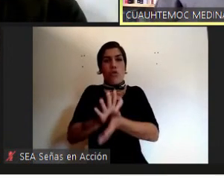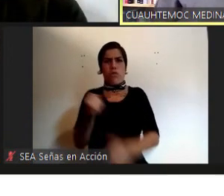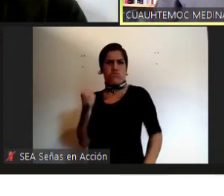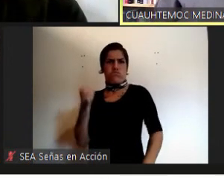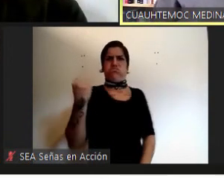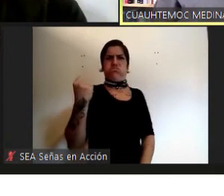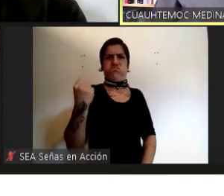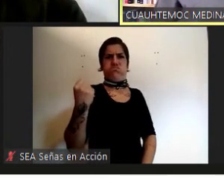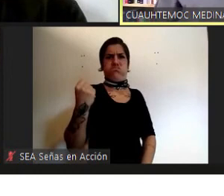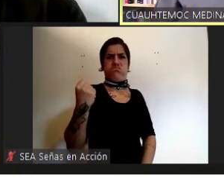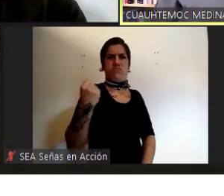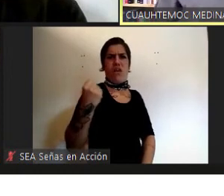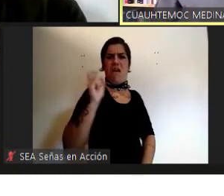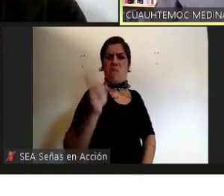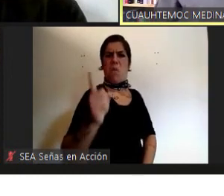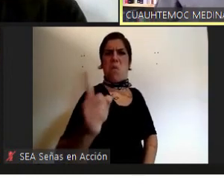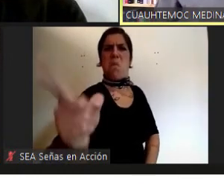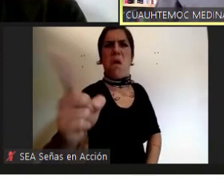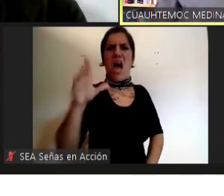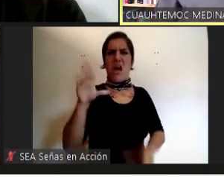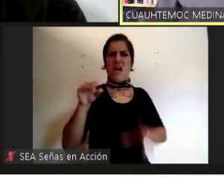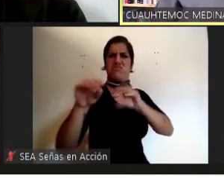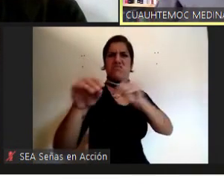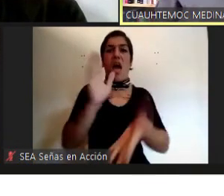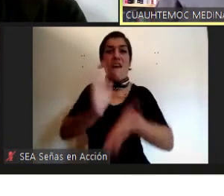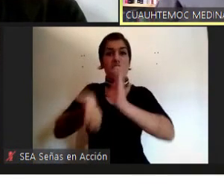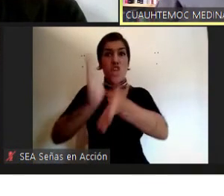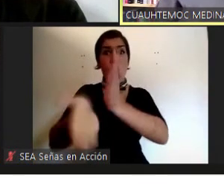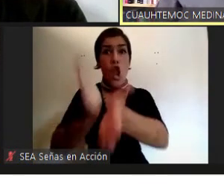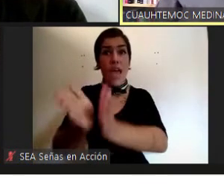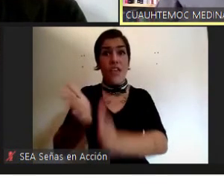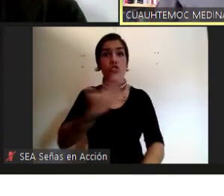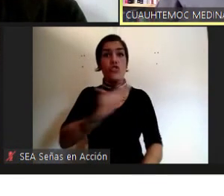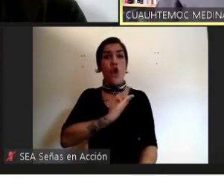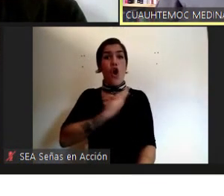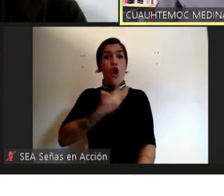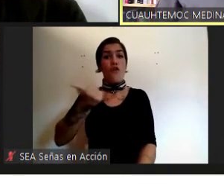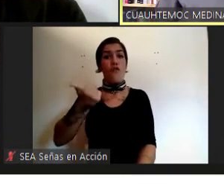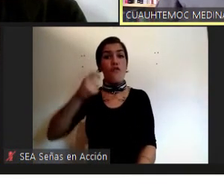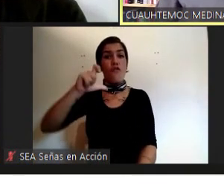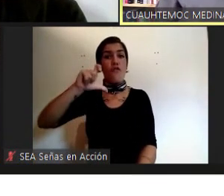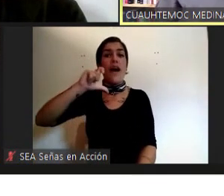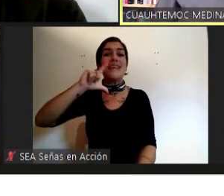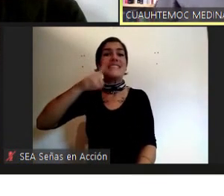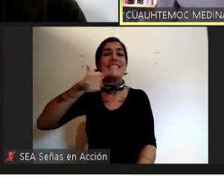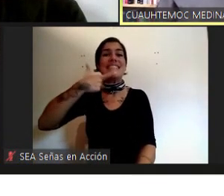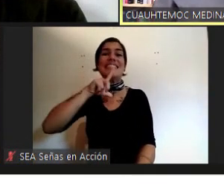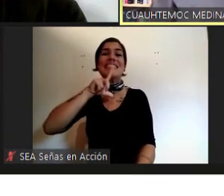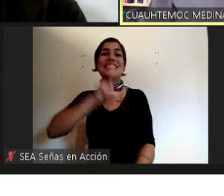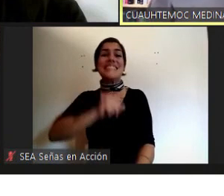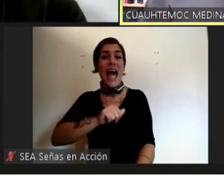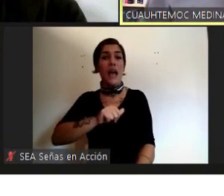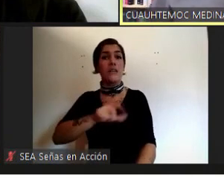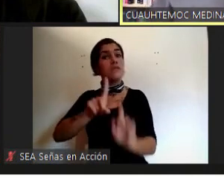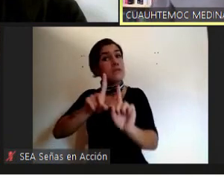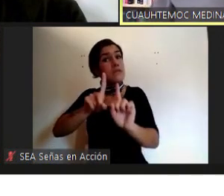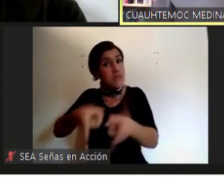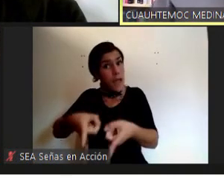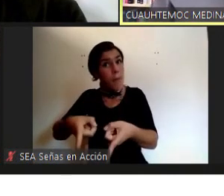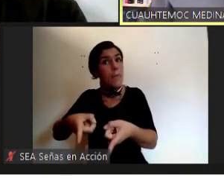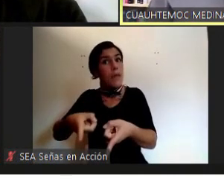element of reference. And otherwise, this will be the way in